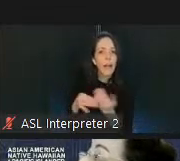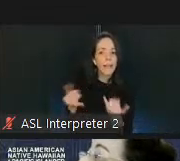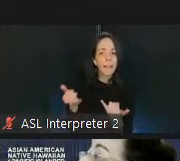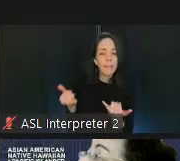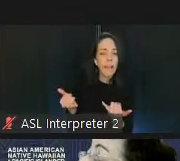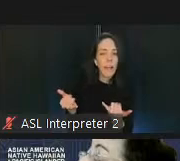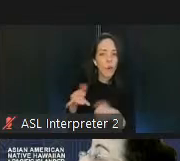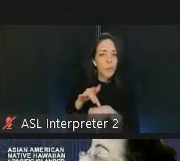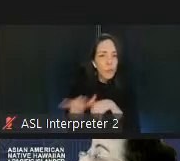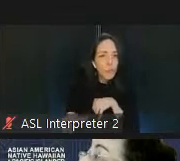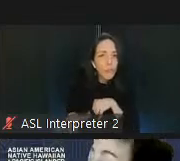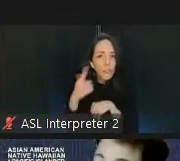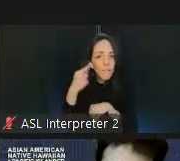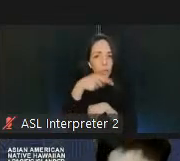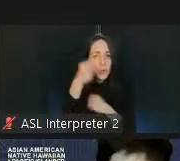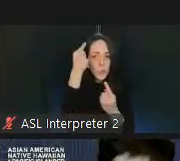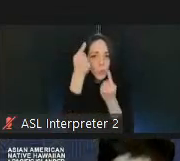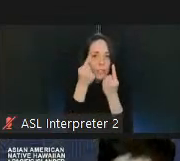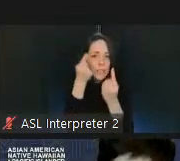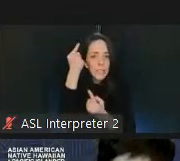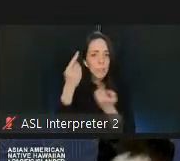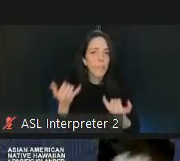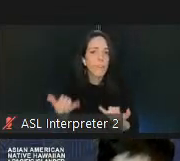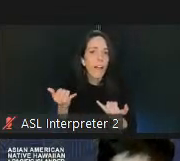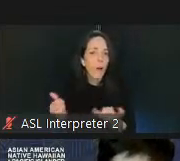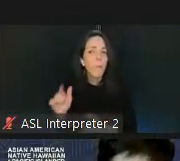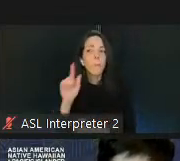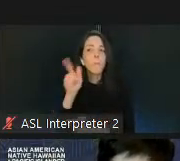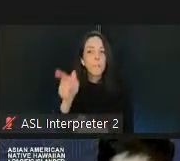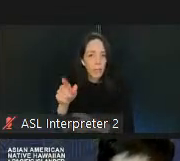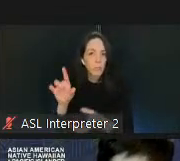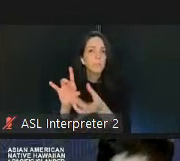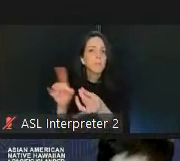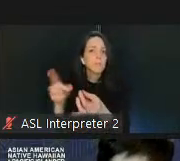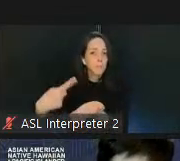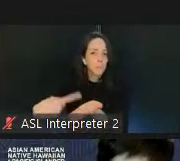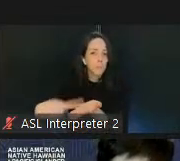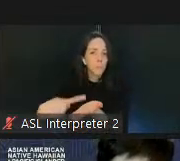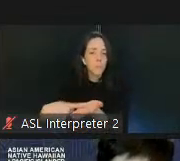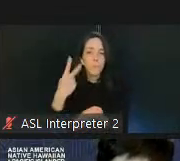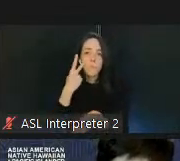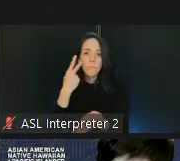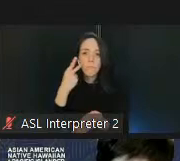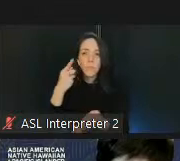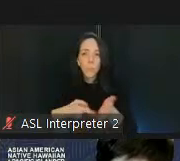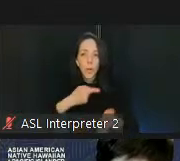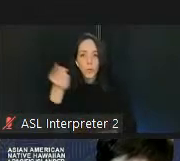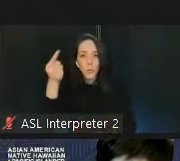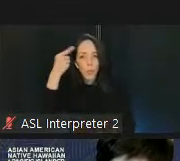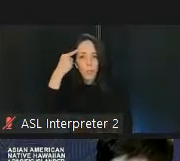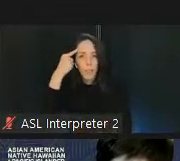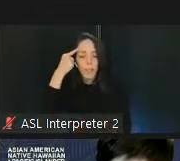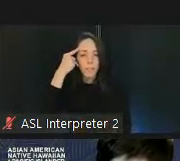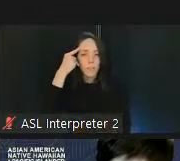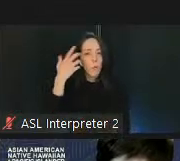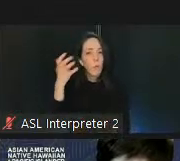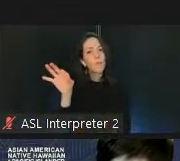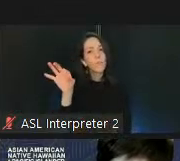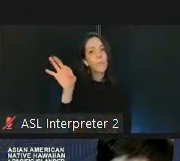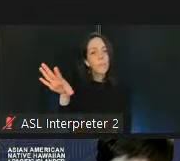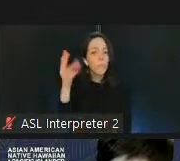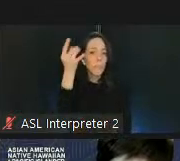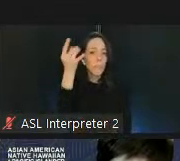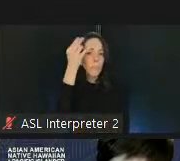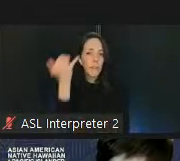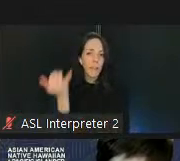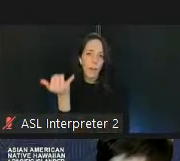the presentation. We'll talk about it again and look for some committee direction on that, but I wanted to kind of plant the seed